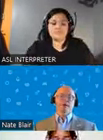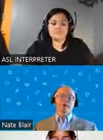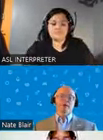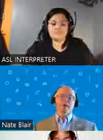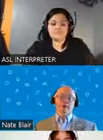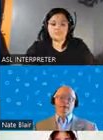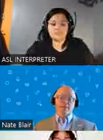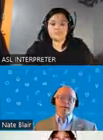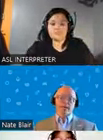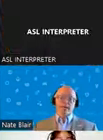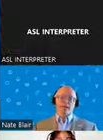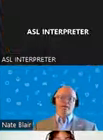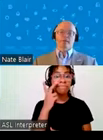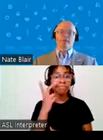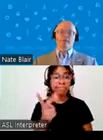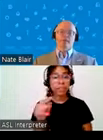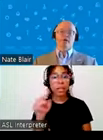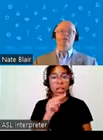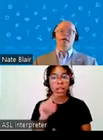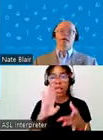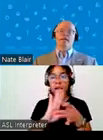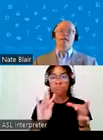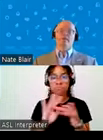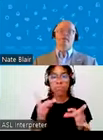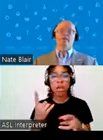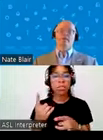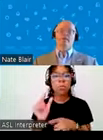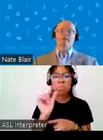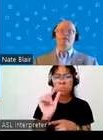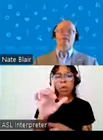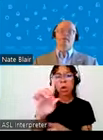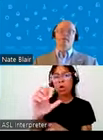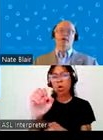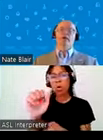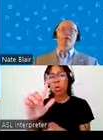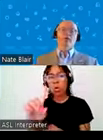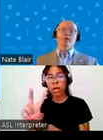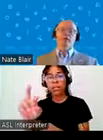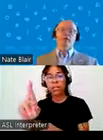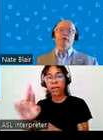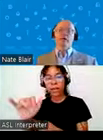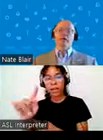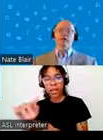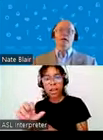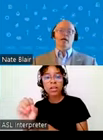As Paritosh was talking about a little bit on the load side, we want to vary the